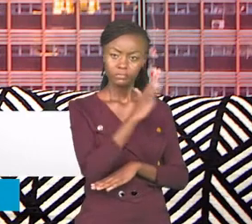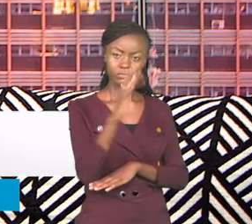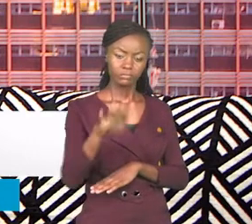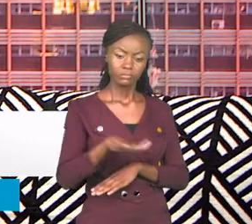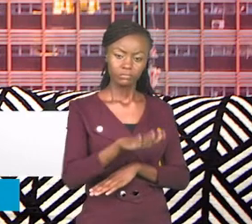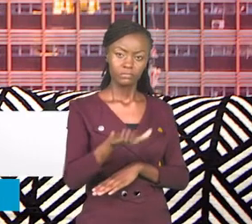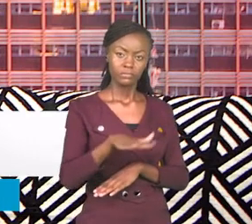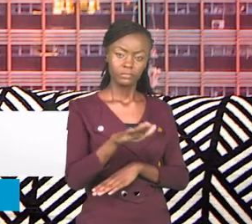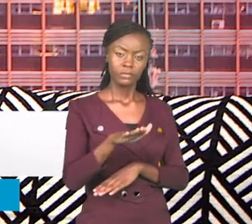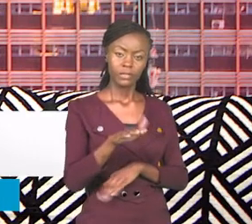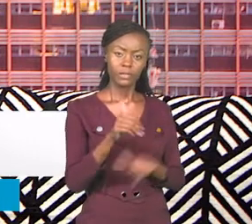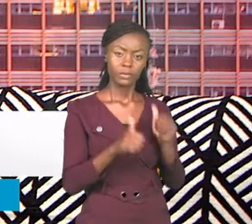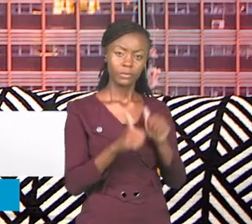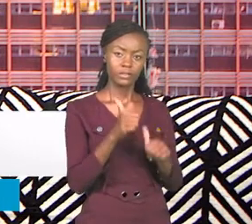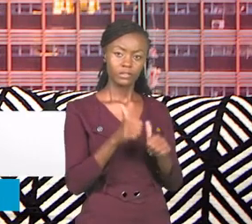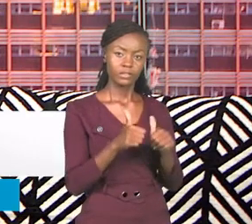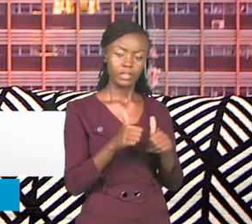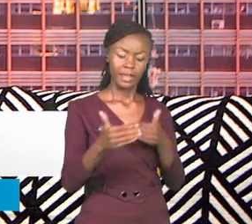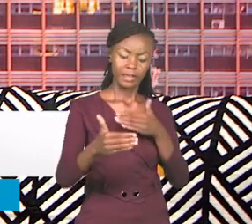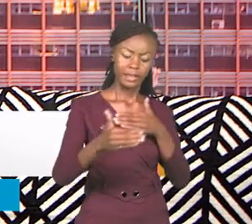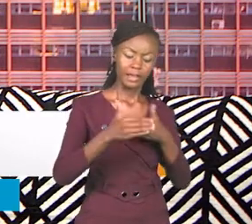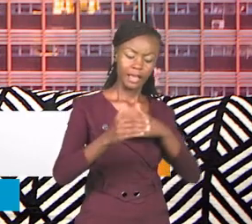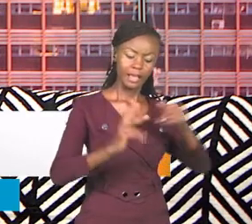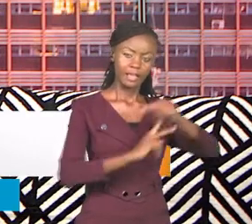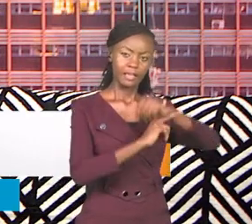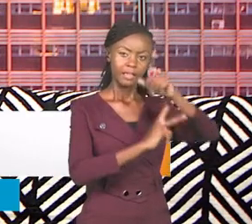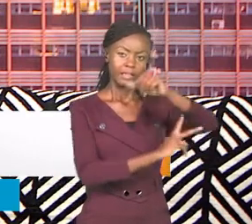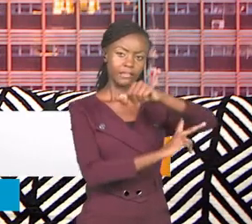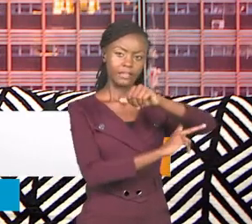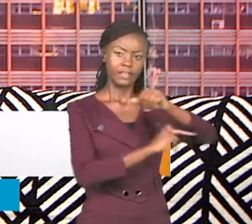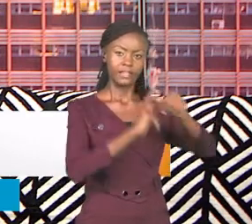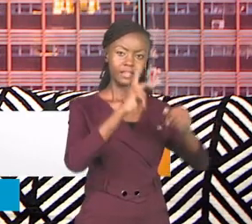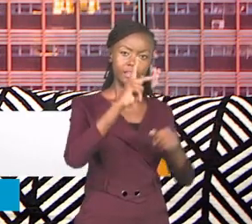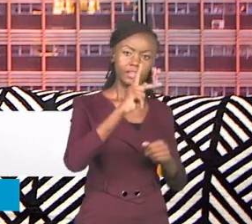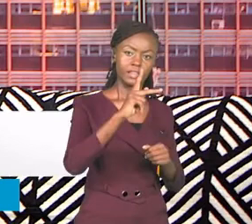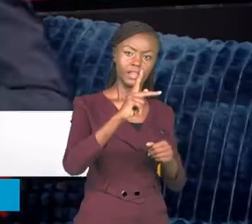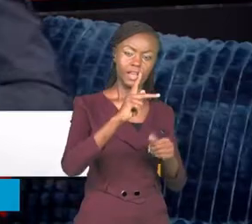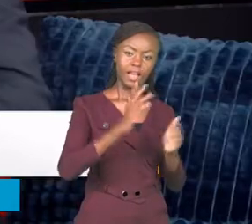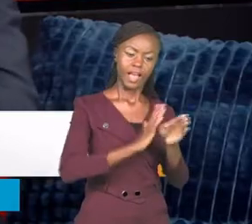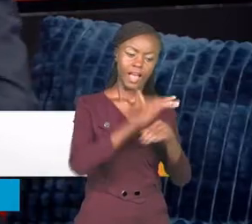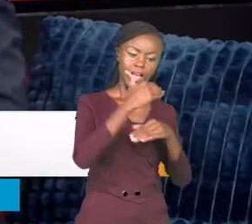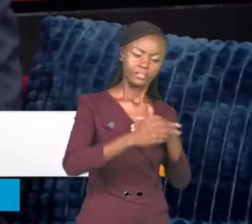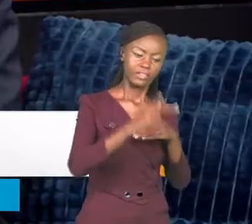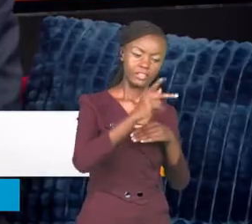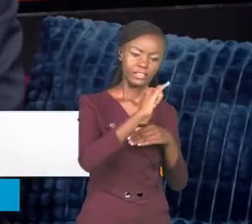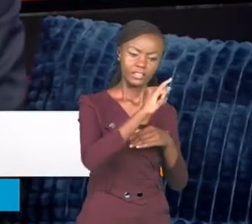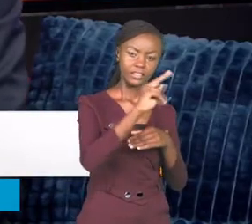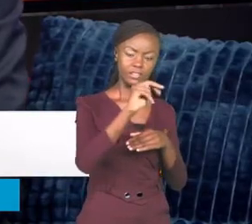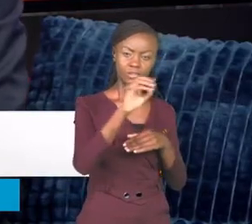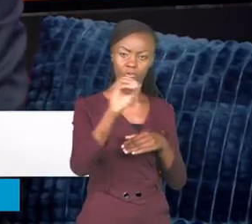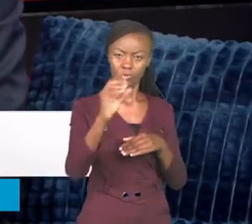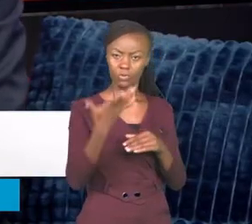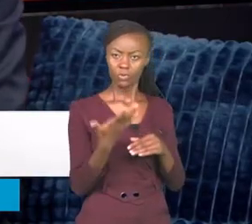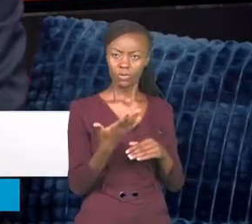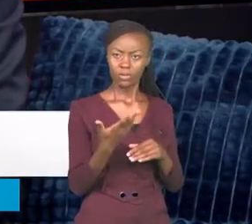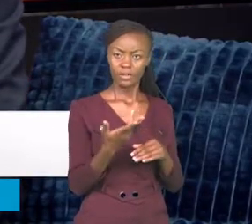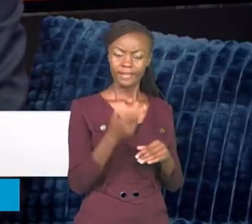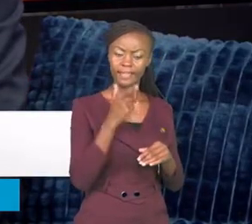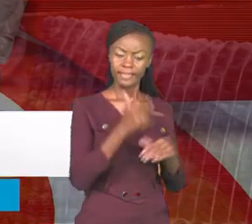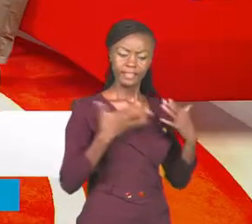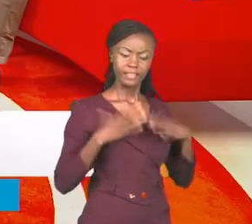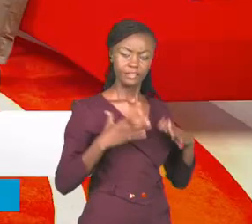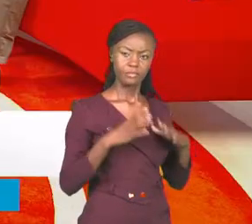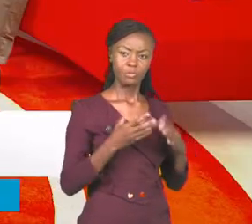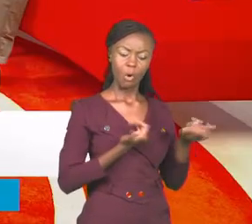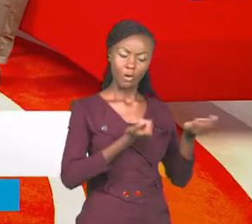mm-hmm. Just towards the bridge to Kangemi. Just after Kino. After, just yeah. around there. Yeah. And these guys just, when